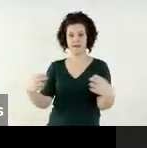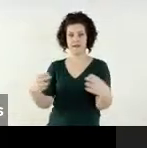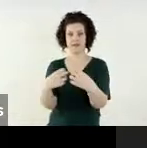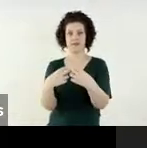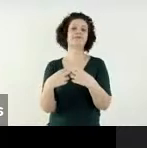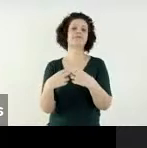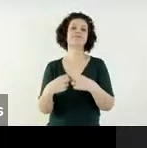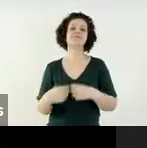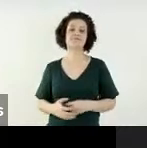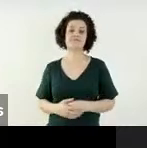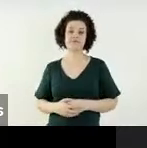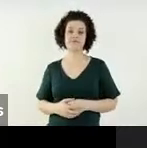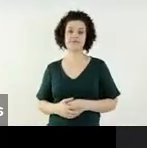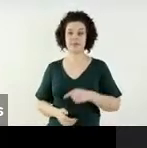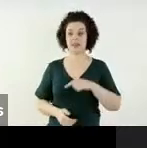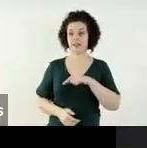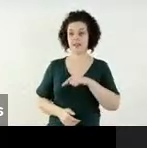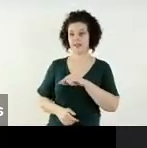to a photograph of